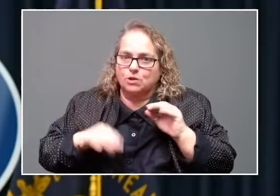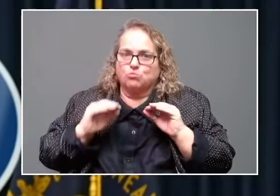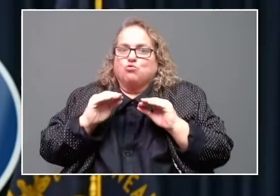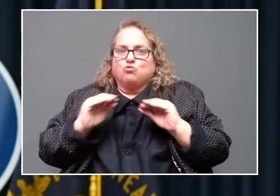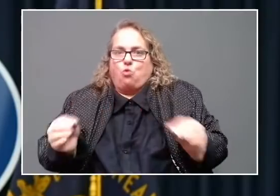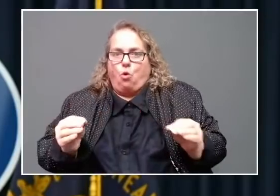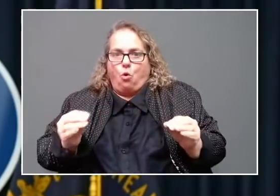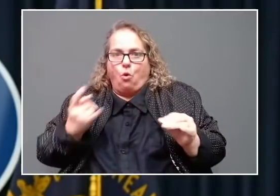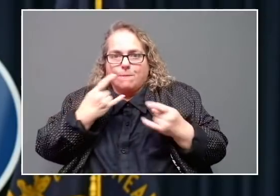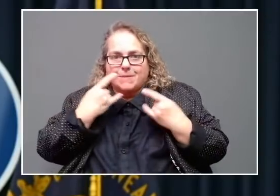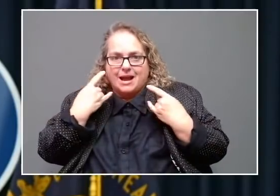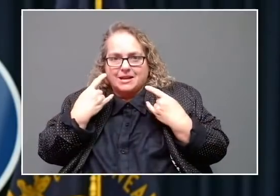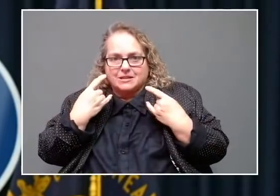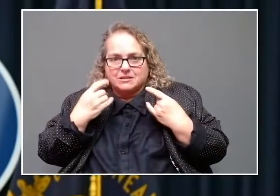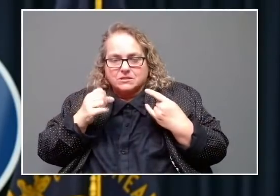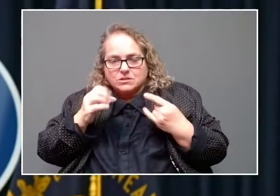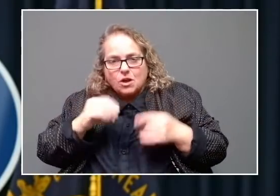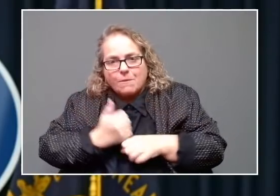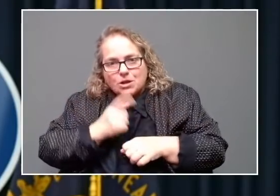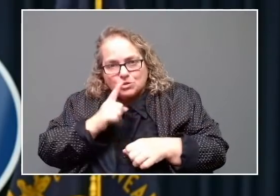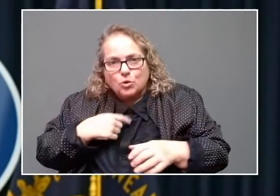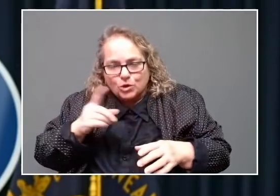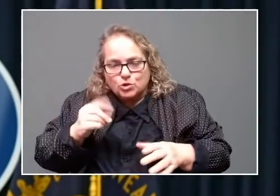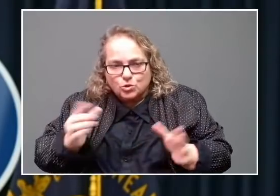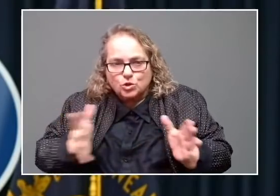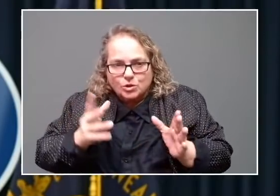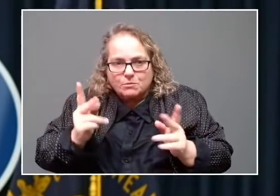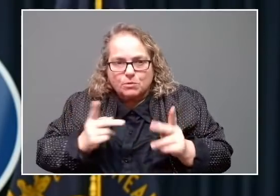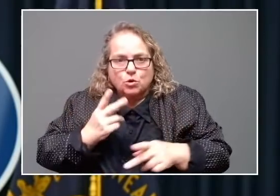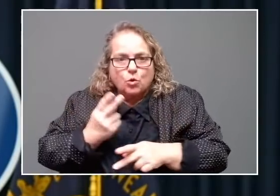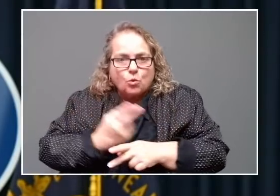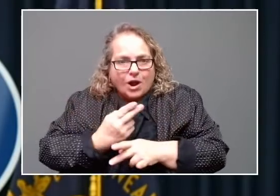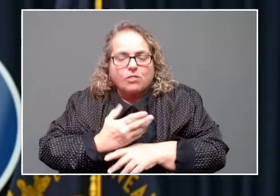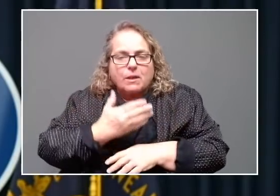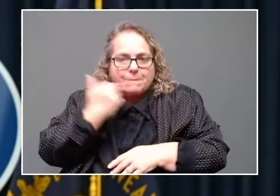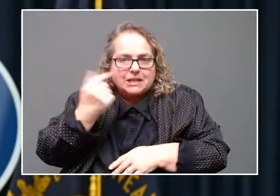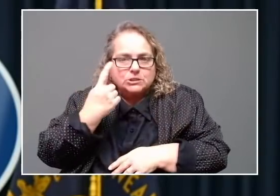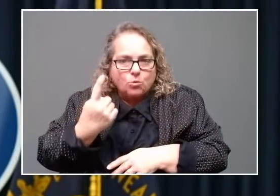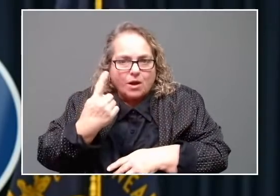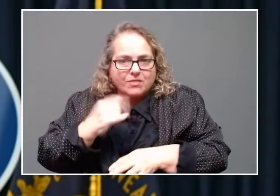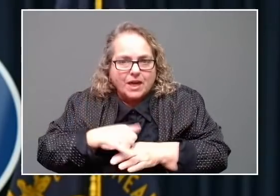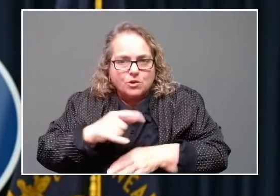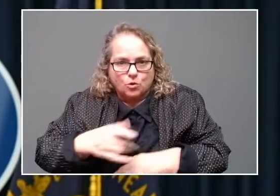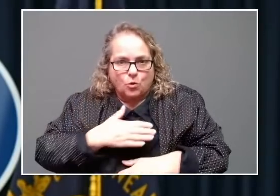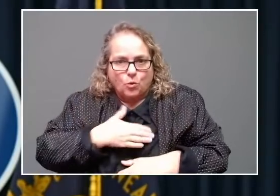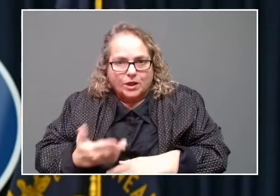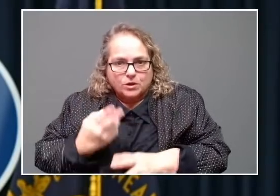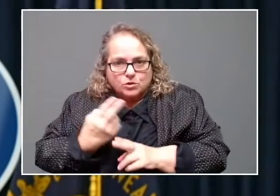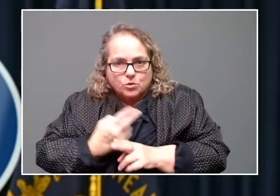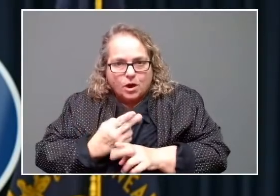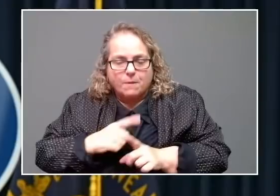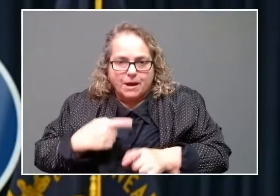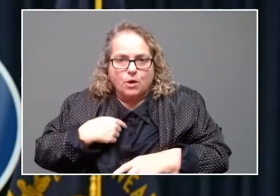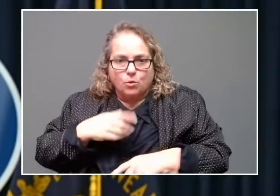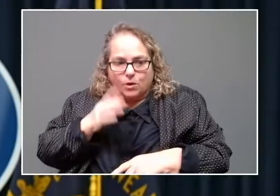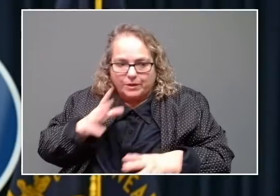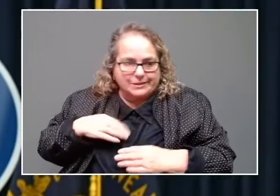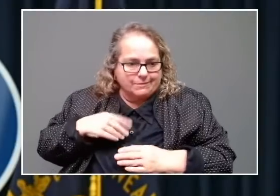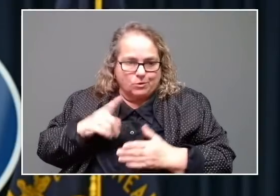that we encourage people to wear the very best one that they're willing to, but we can take what we can get